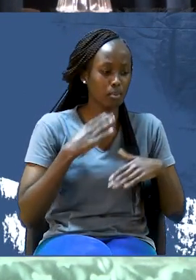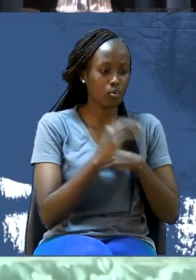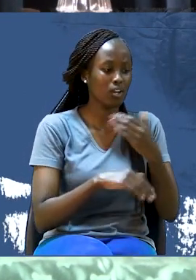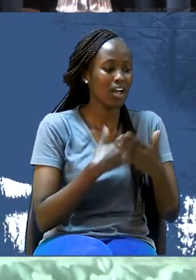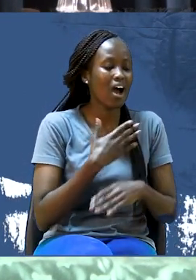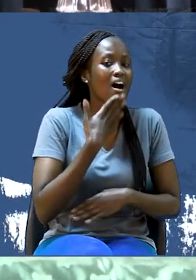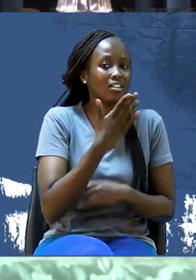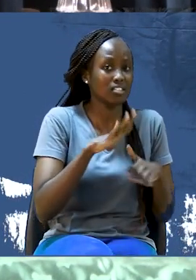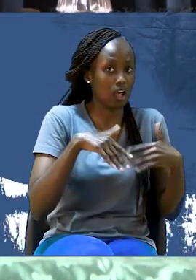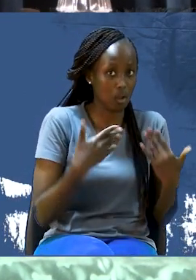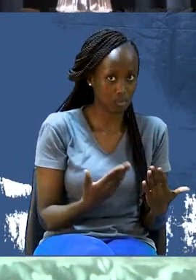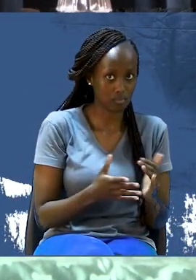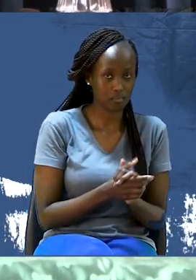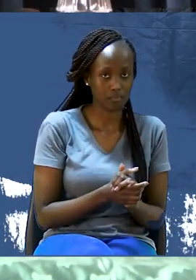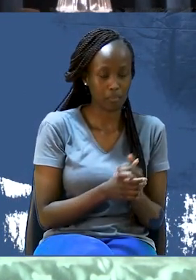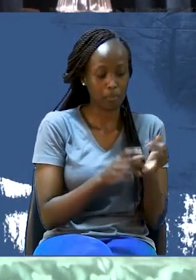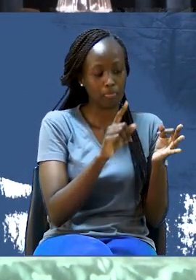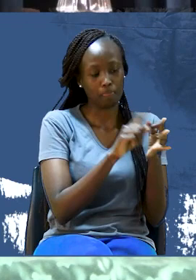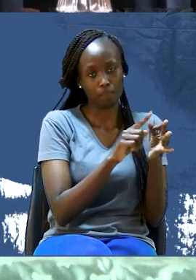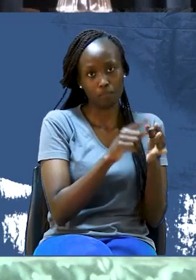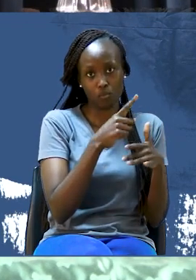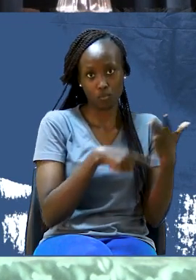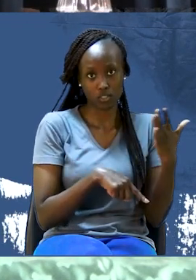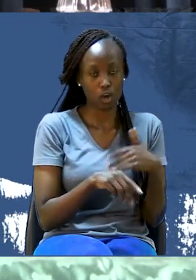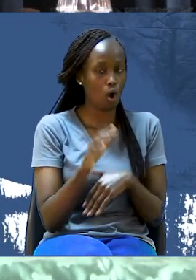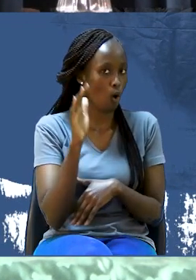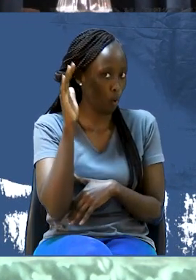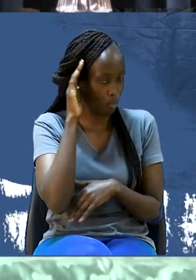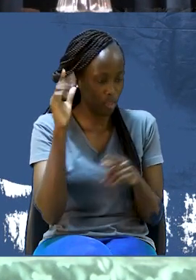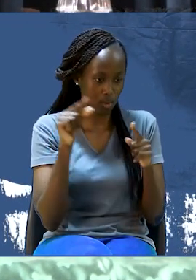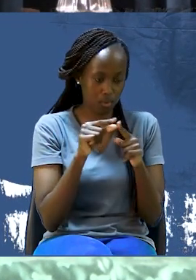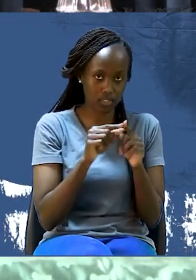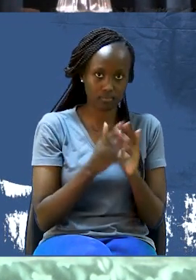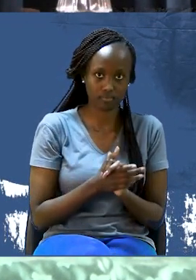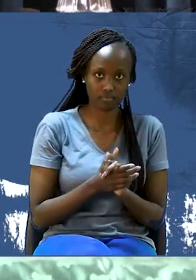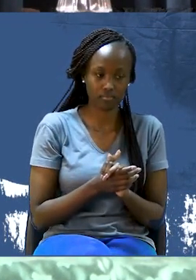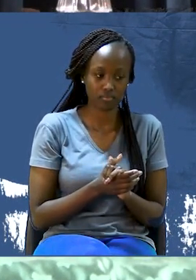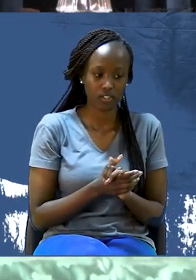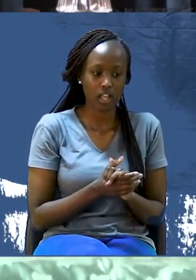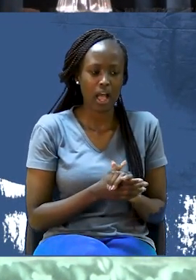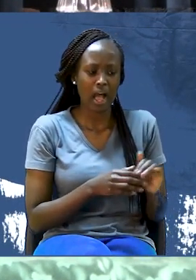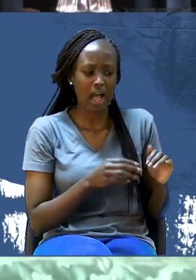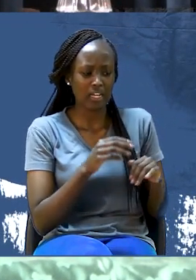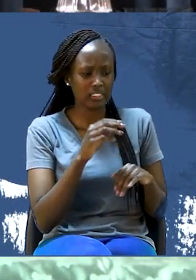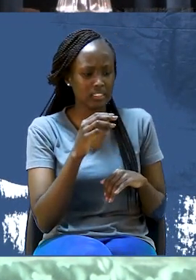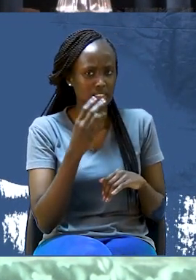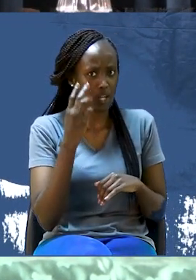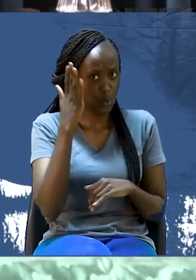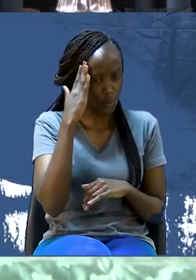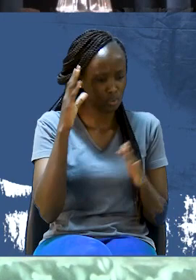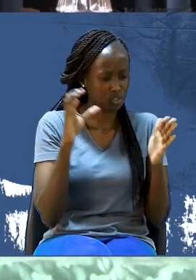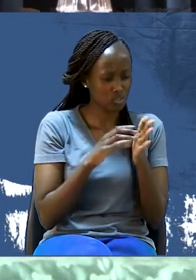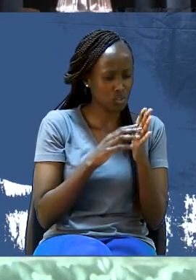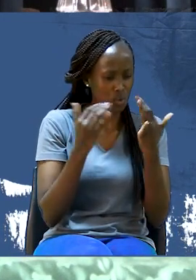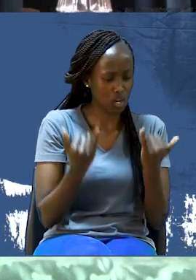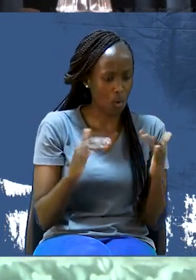interpret God's word. Then come to the application. Apply the text. Consider your present circumstances. Ask yourselves as a group,